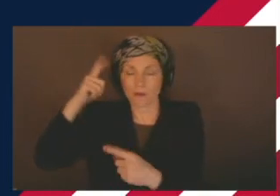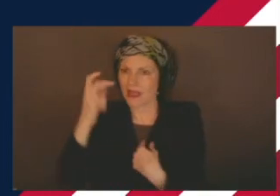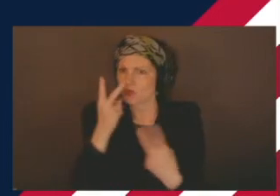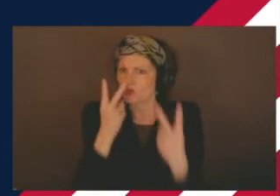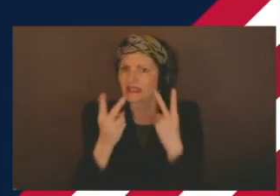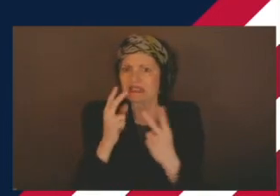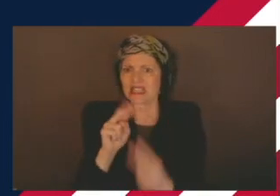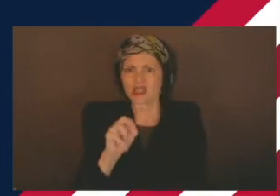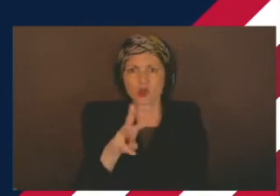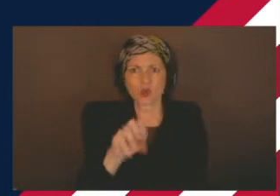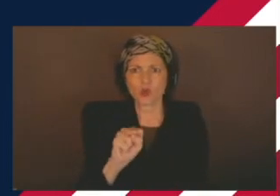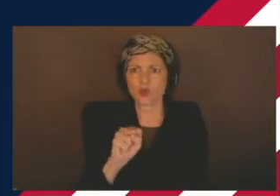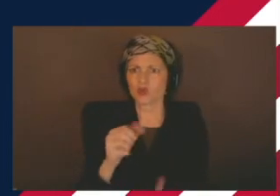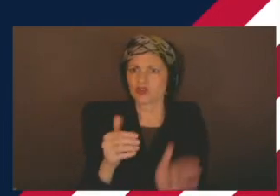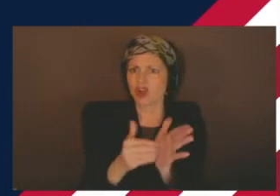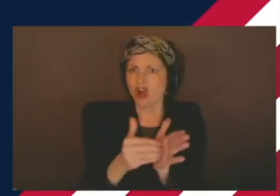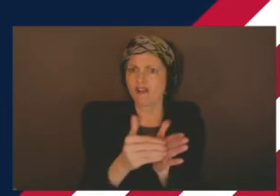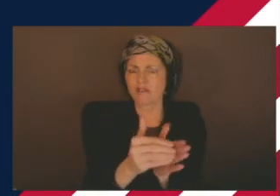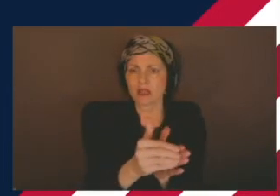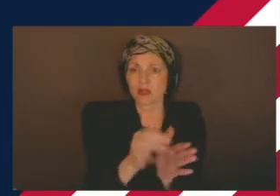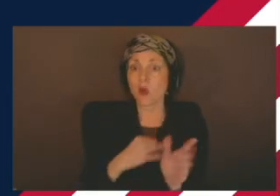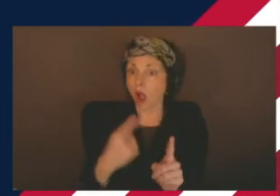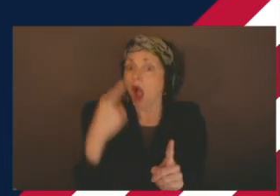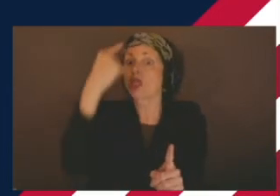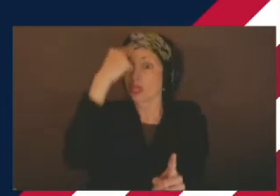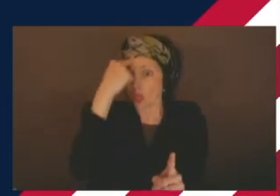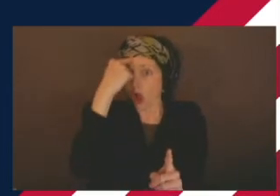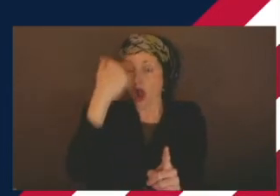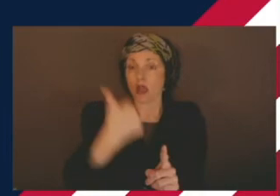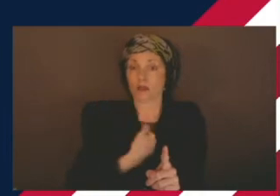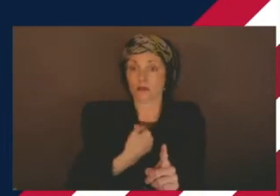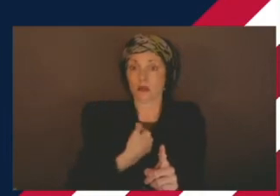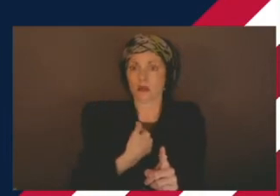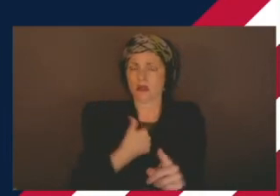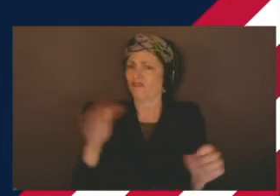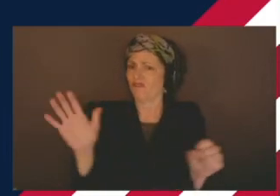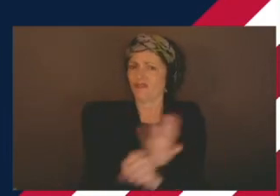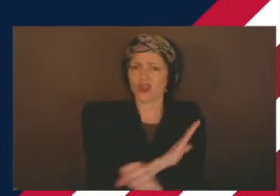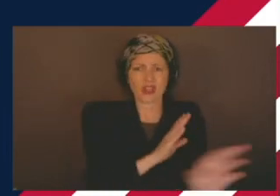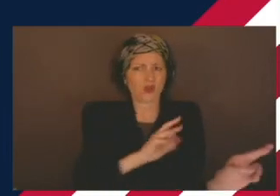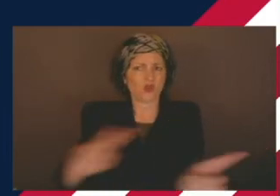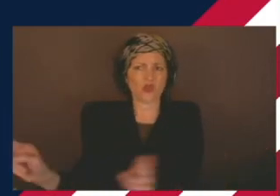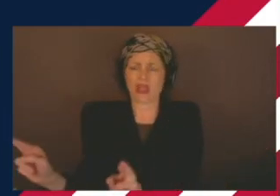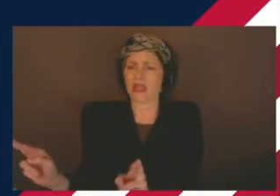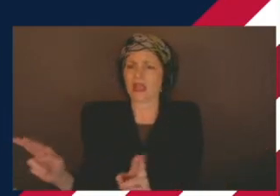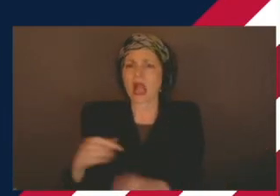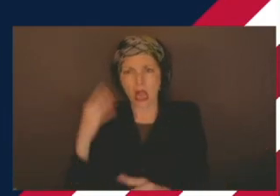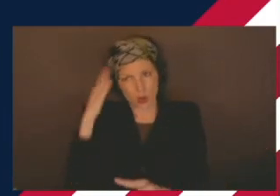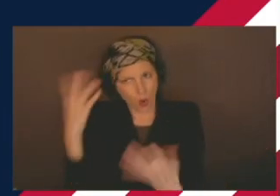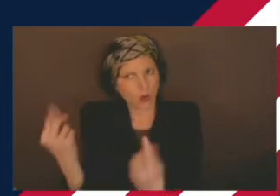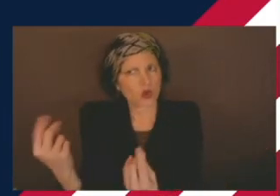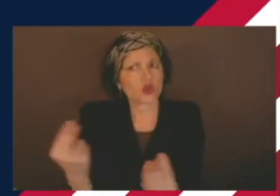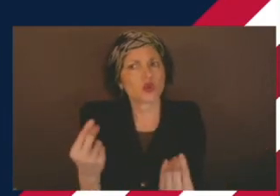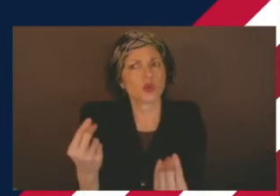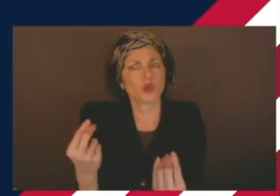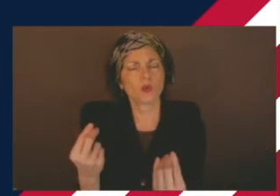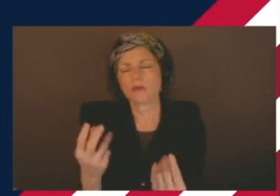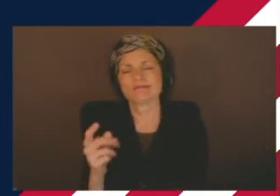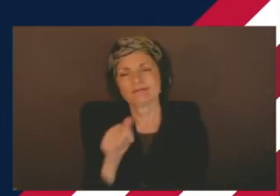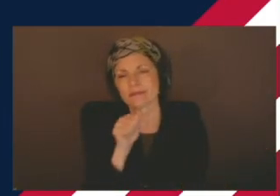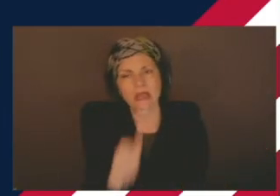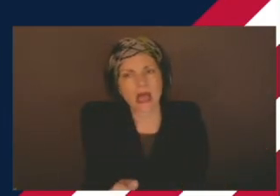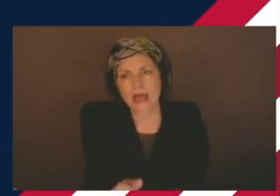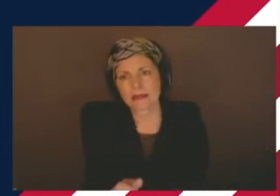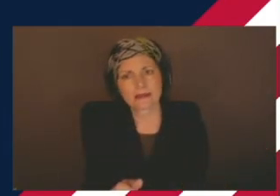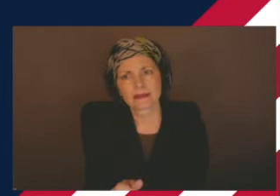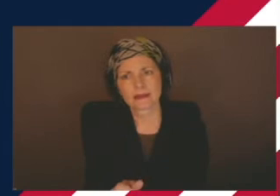So I thought I was fully prepared for it. And, you know, you're not. When you're actually in that situation, things happen where you don't know where the shooter